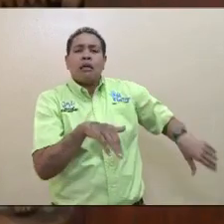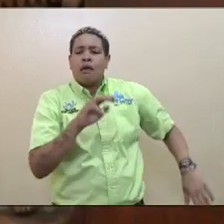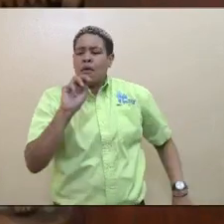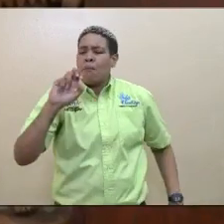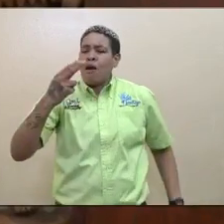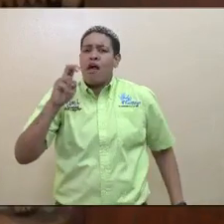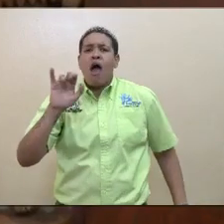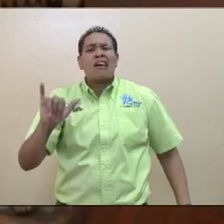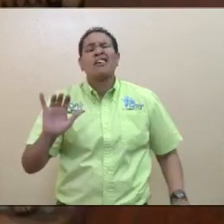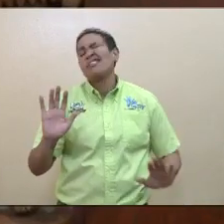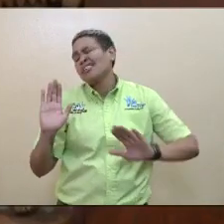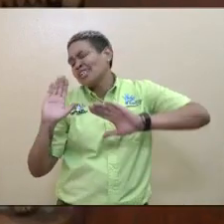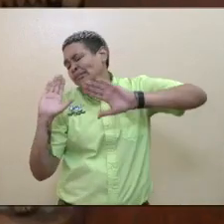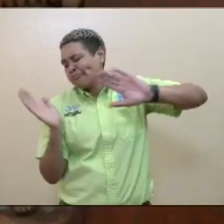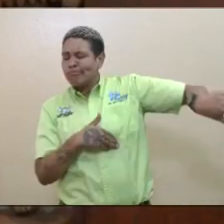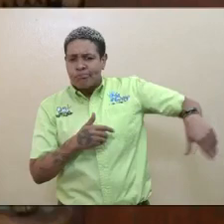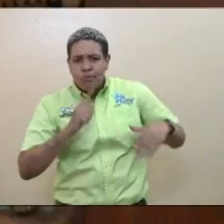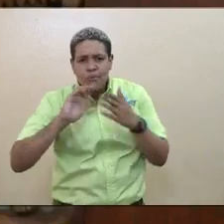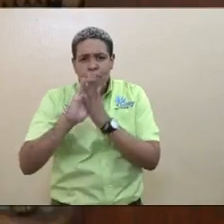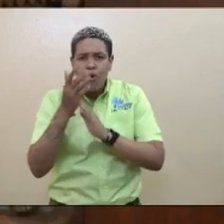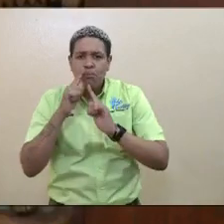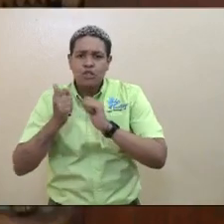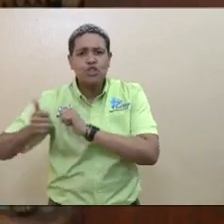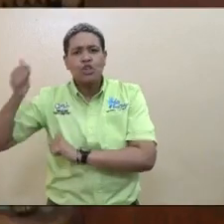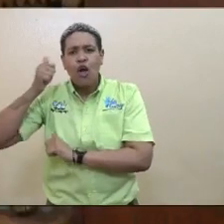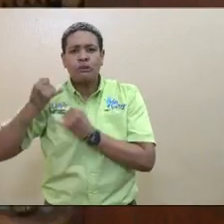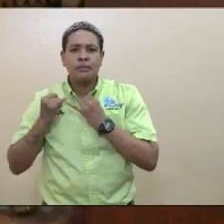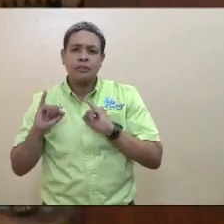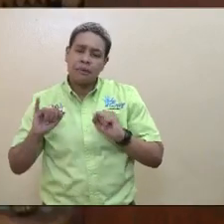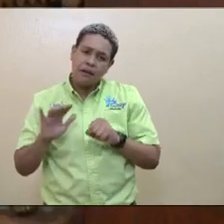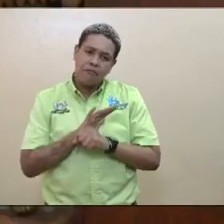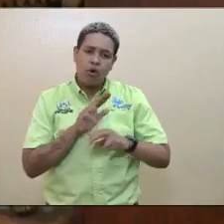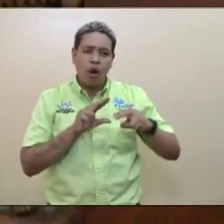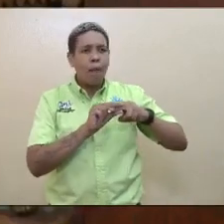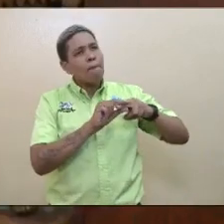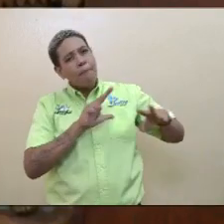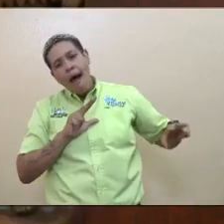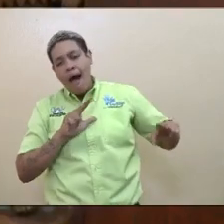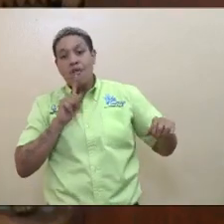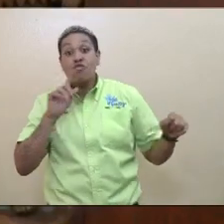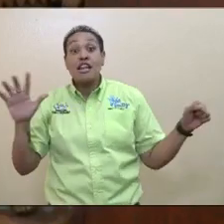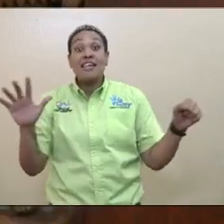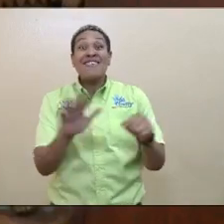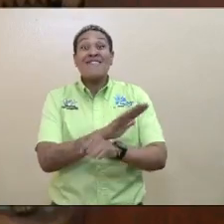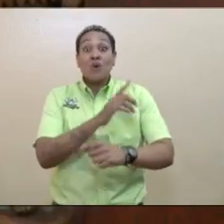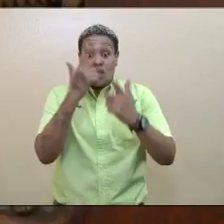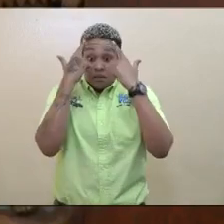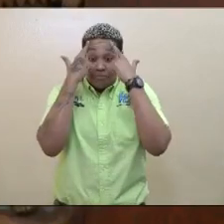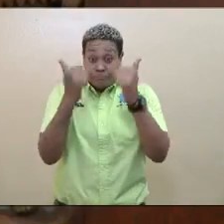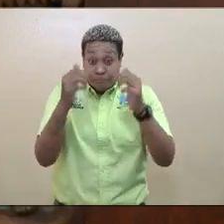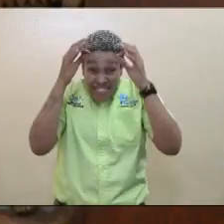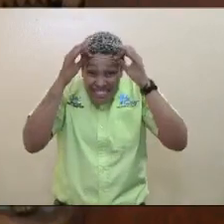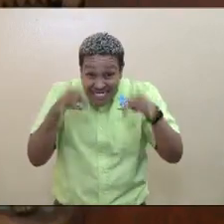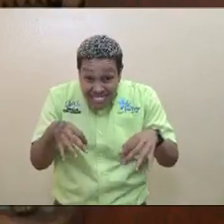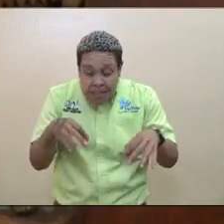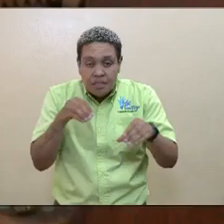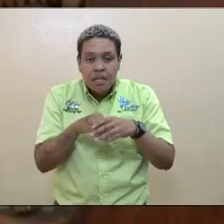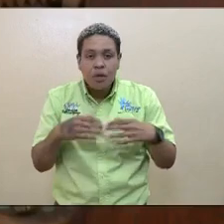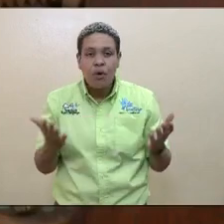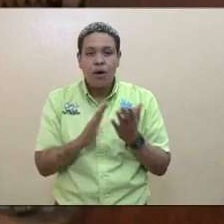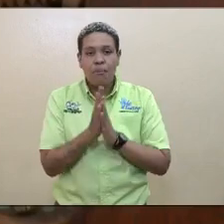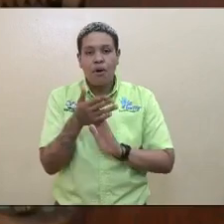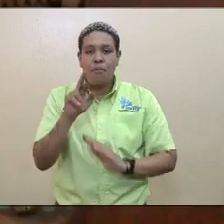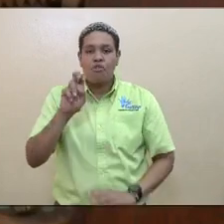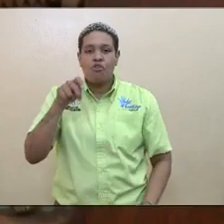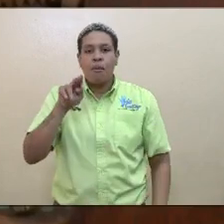the sovereign will resides in the people in the form of a republic.